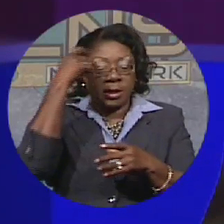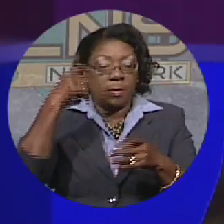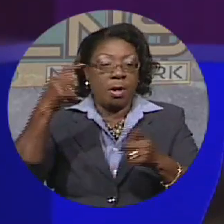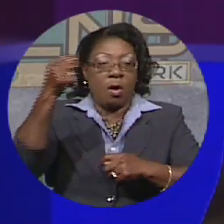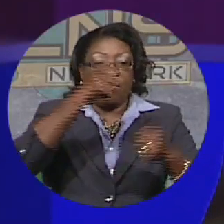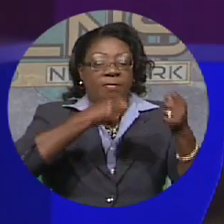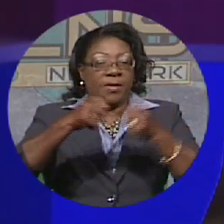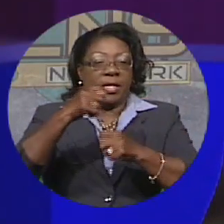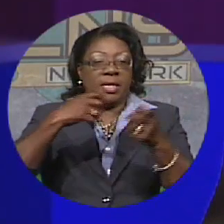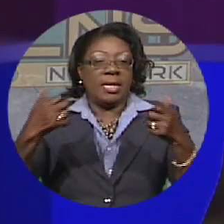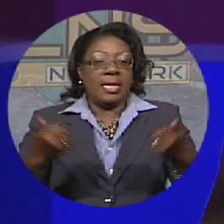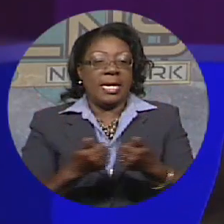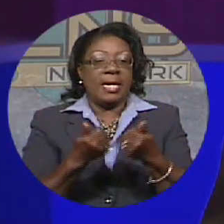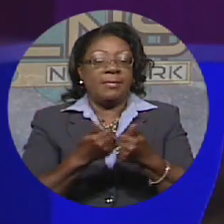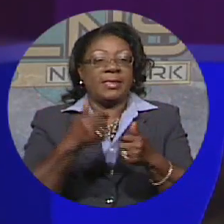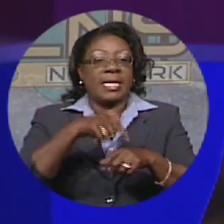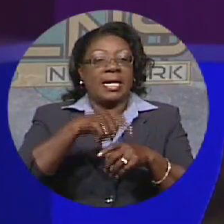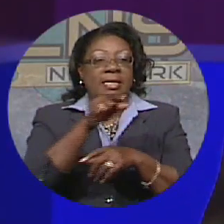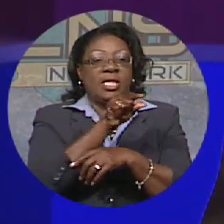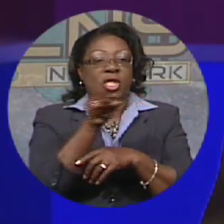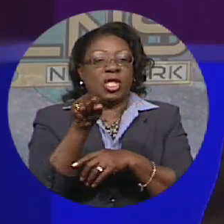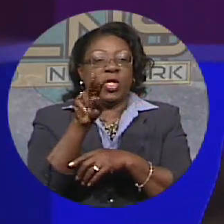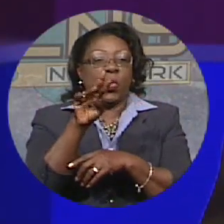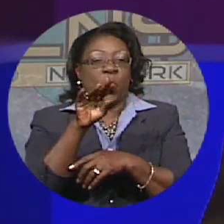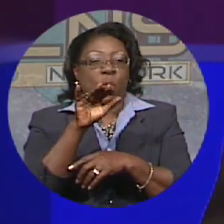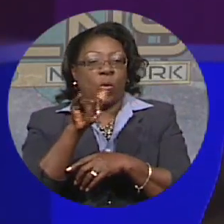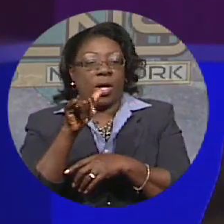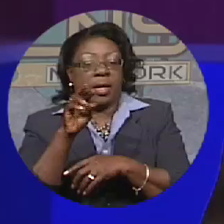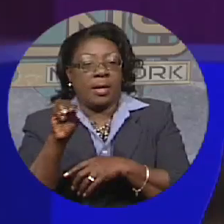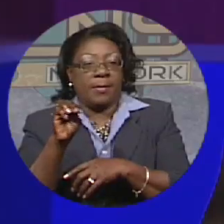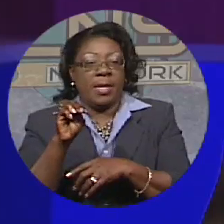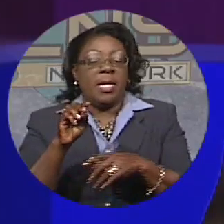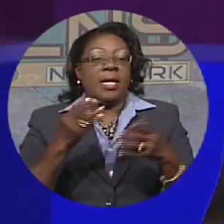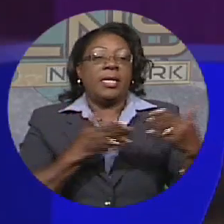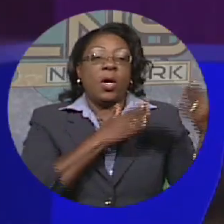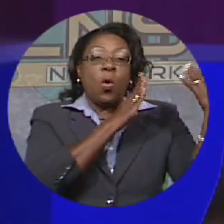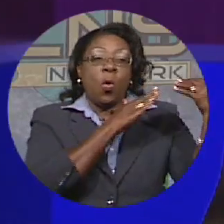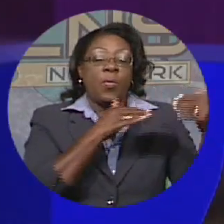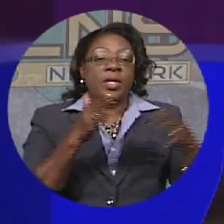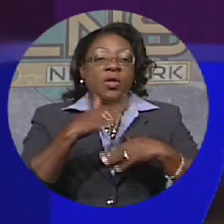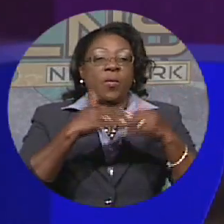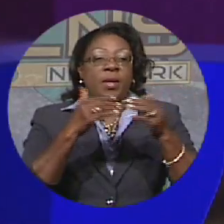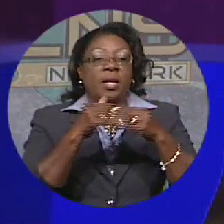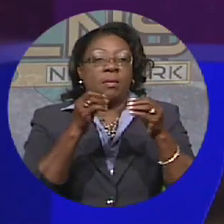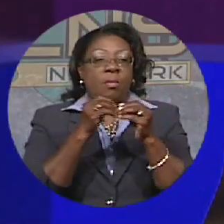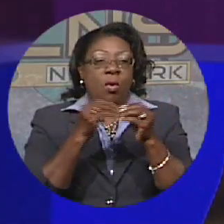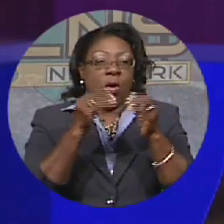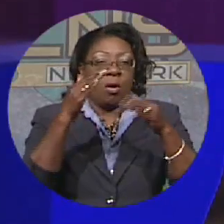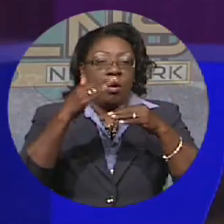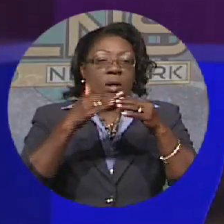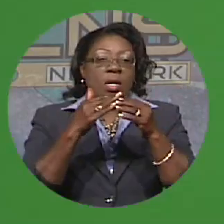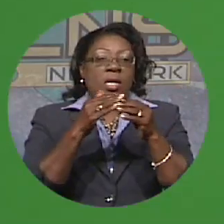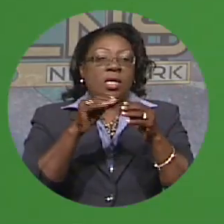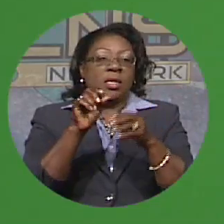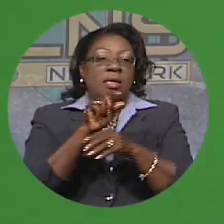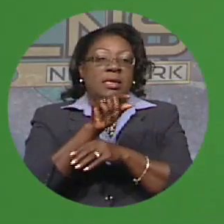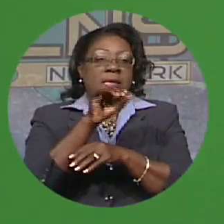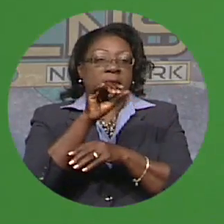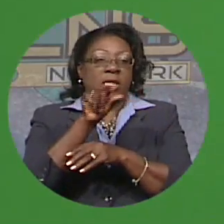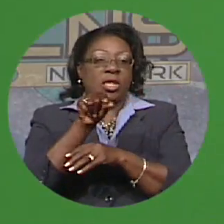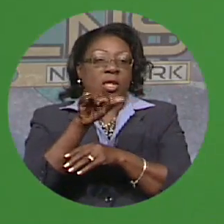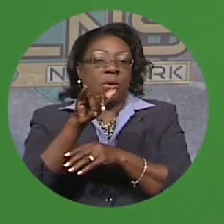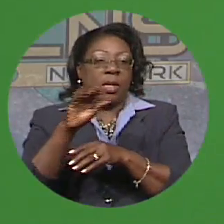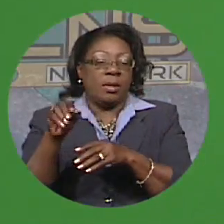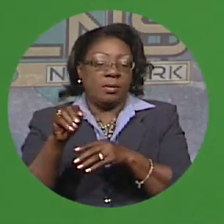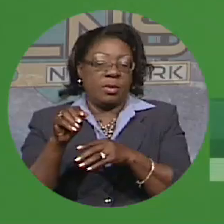International Competition Sean Bastian, they're hoping to build more facilities in order to attract similar tournaments to our shores. I had